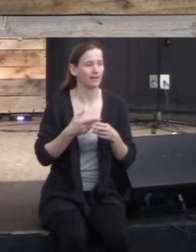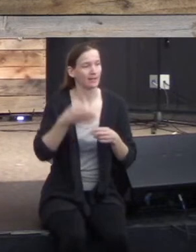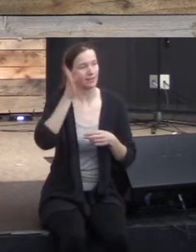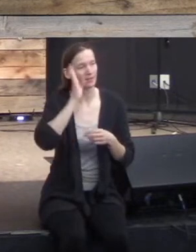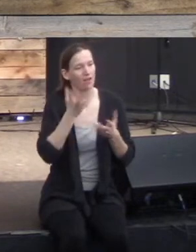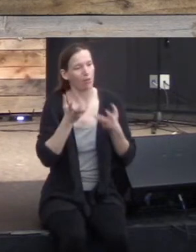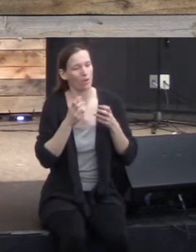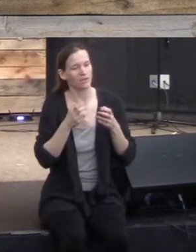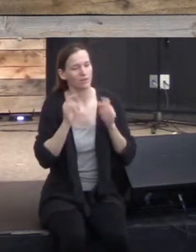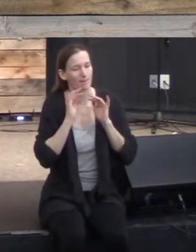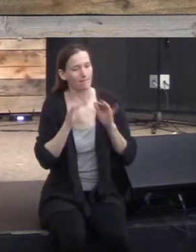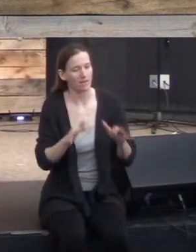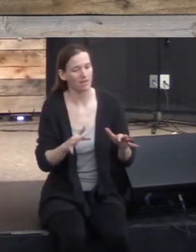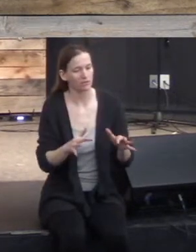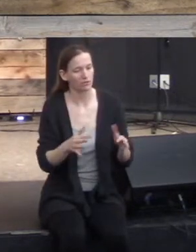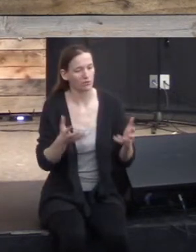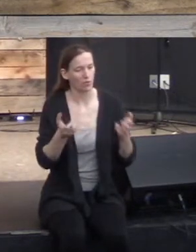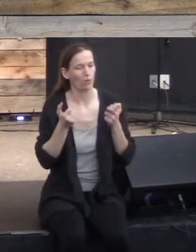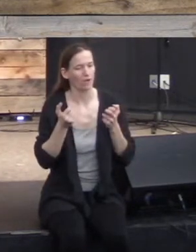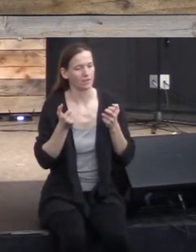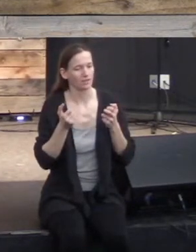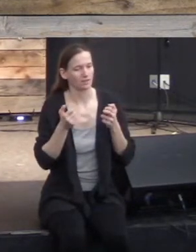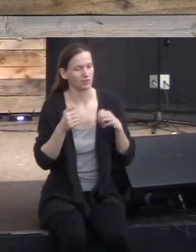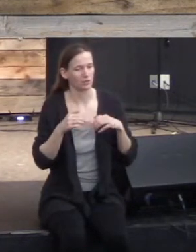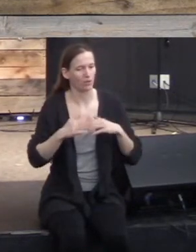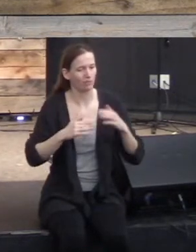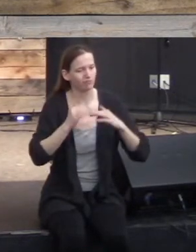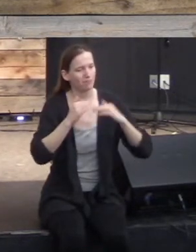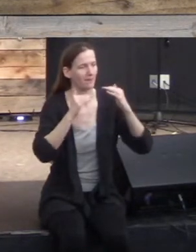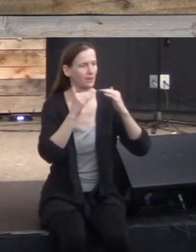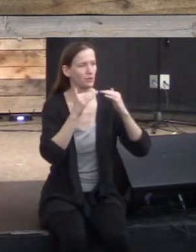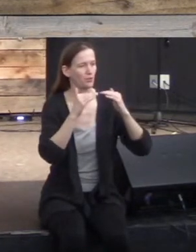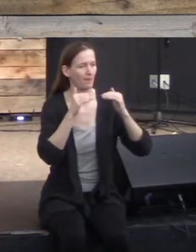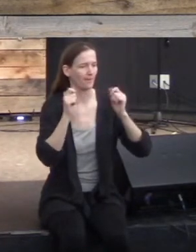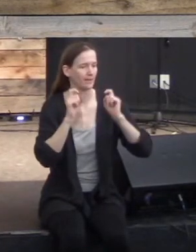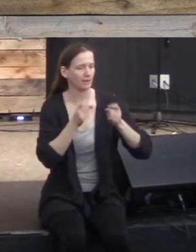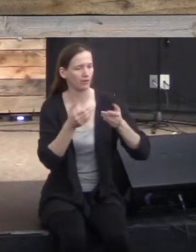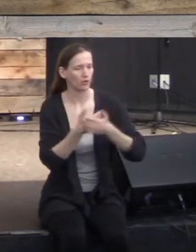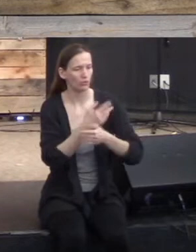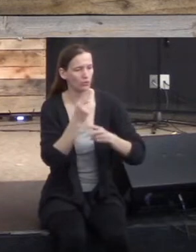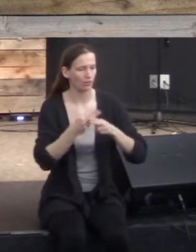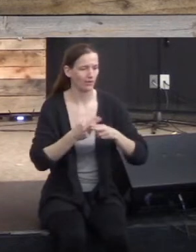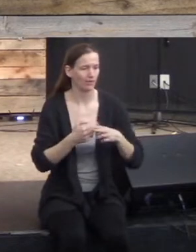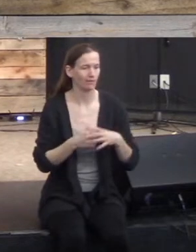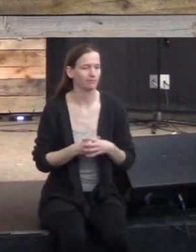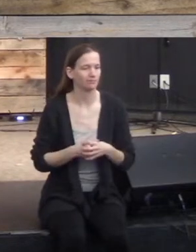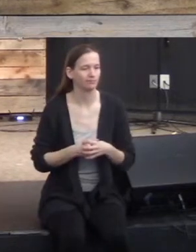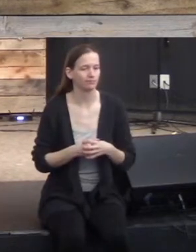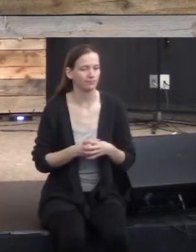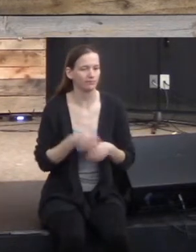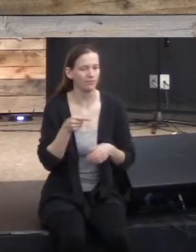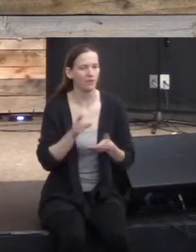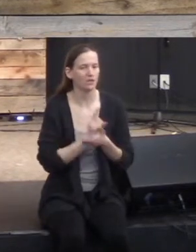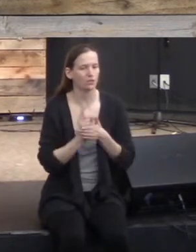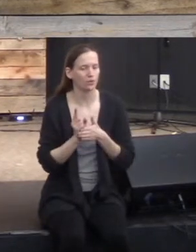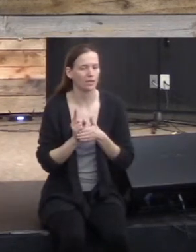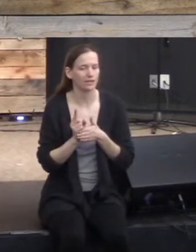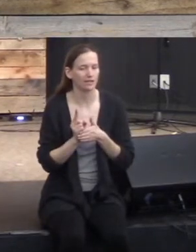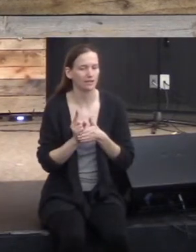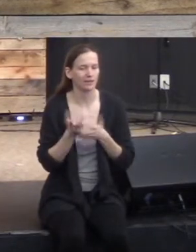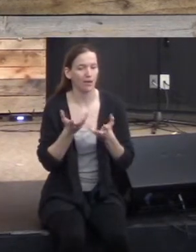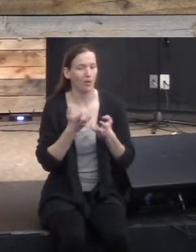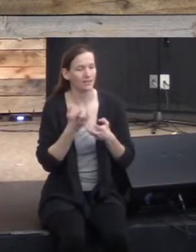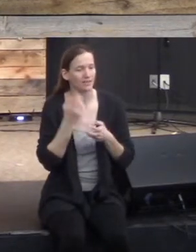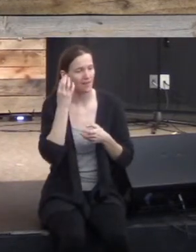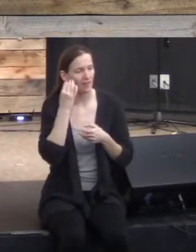He wants to build you up. He wants to give you a new name. So this week, as we go, I want us to think about